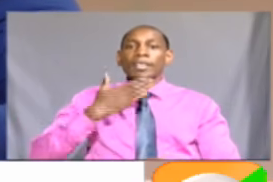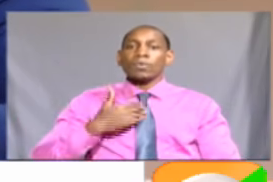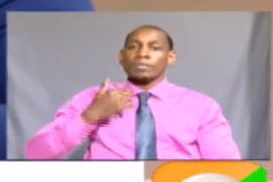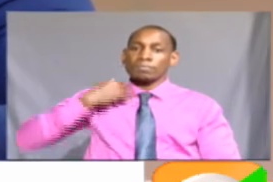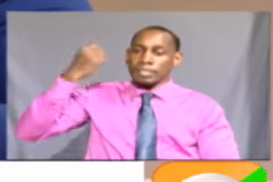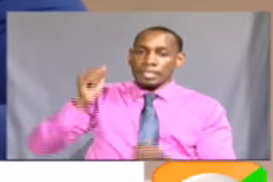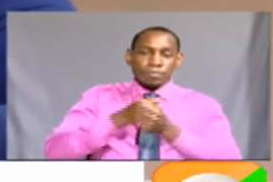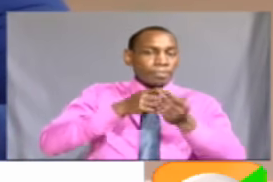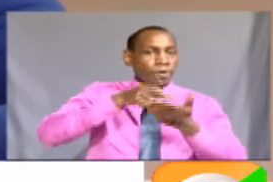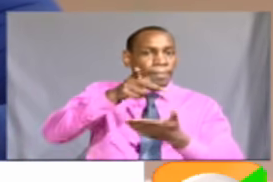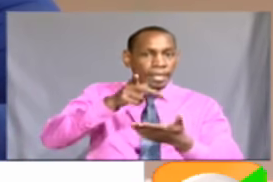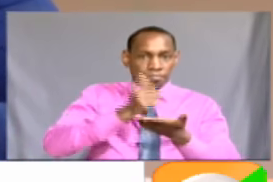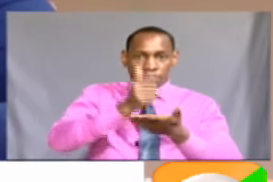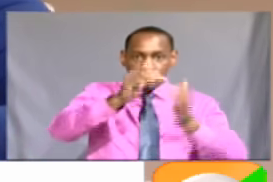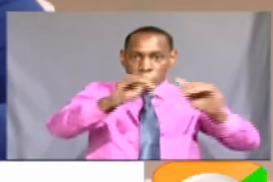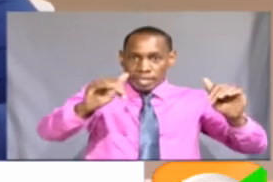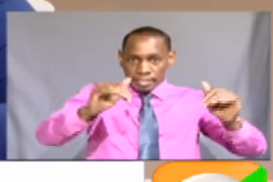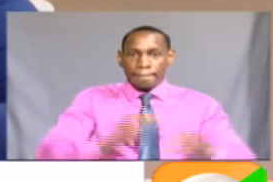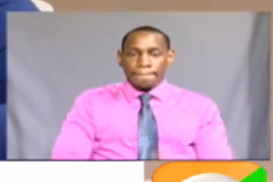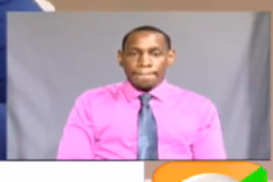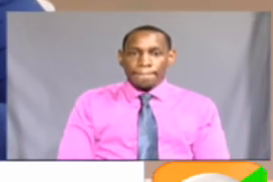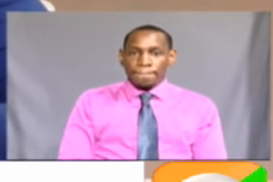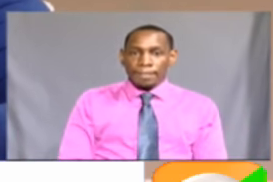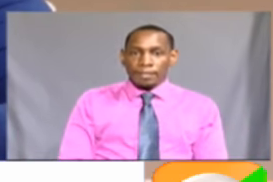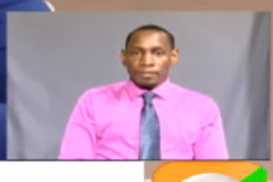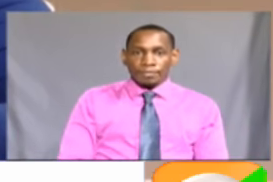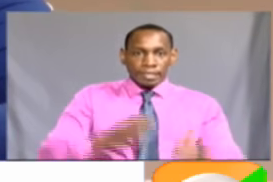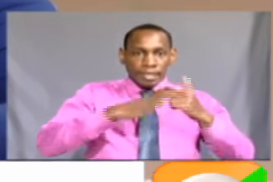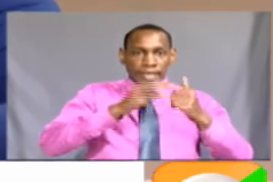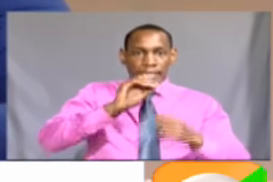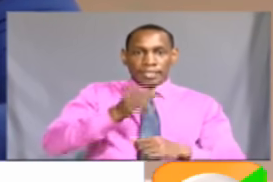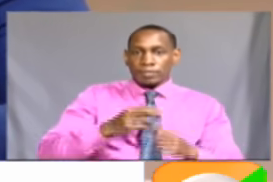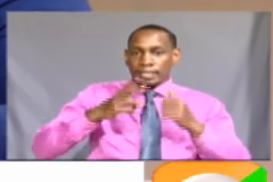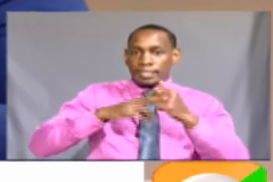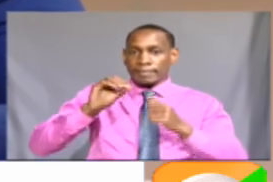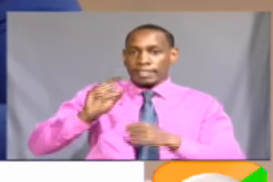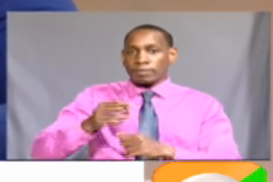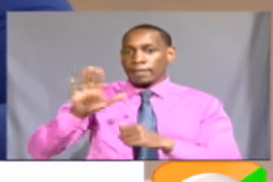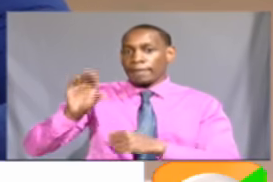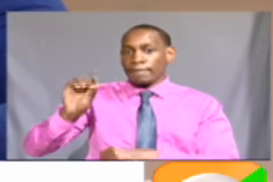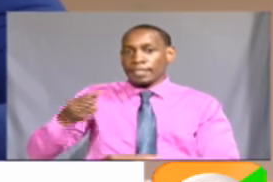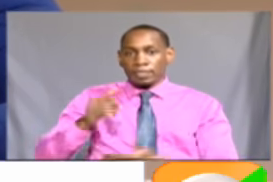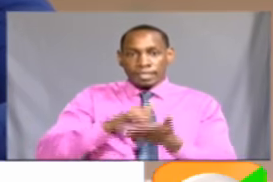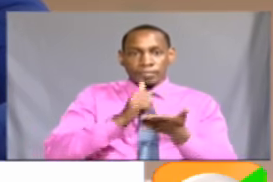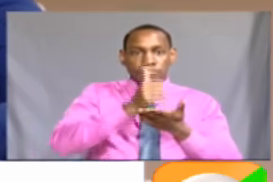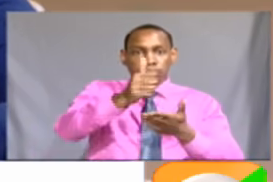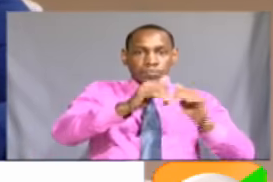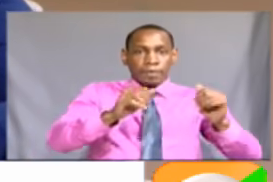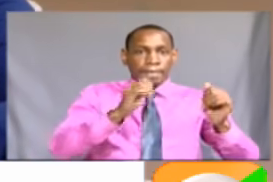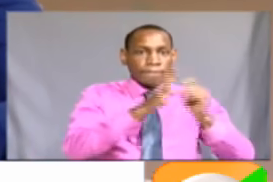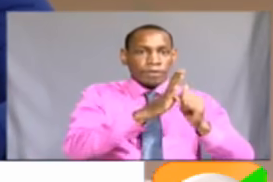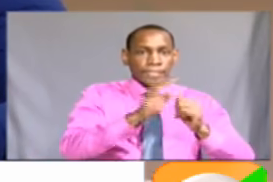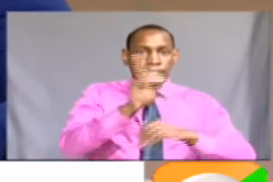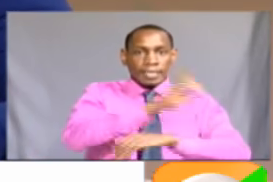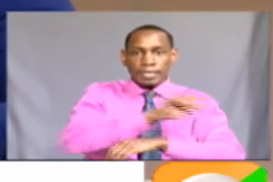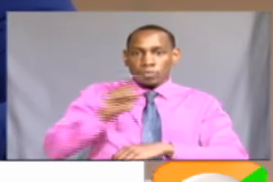they're unable to pay for being in the quarantine facilities, 90,000, 70,000, 50,000 shillings for being there for 14 to 28 days.